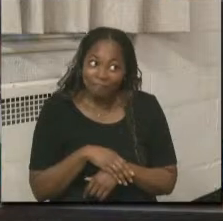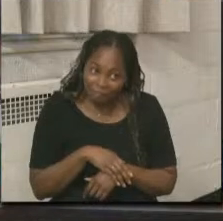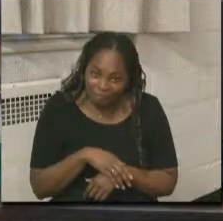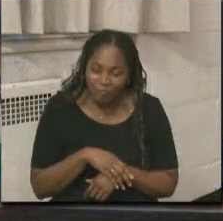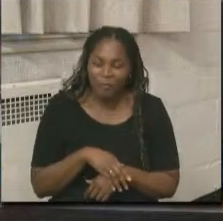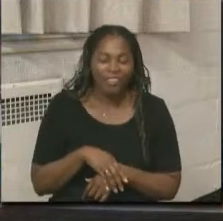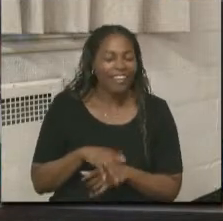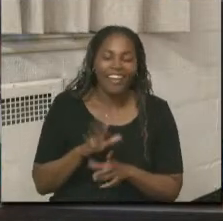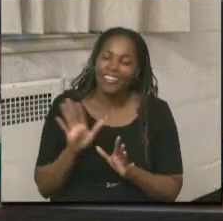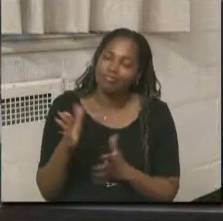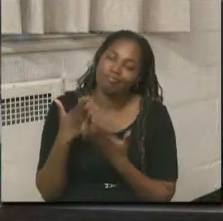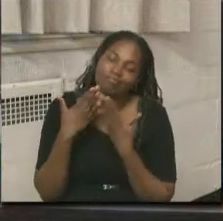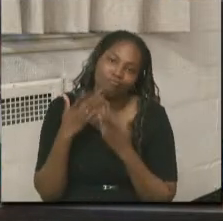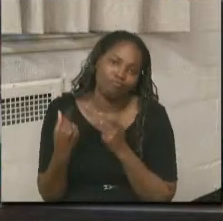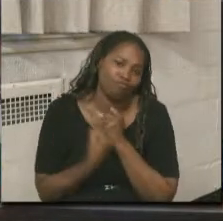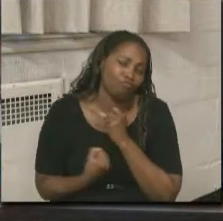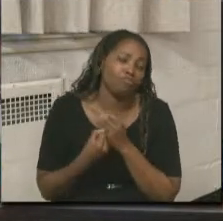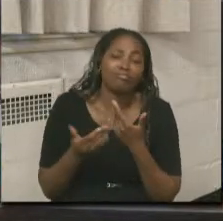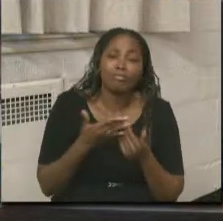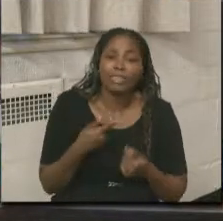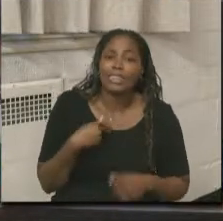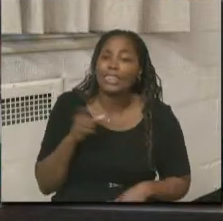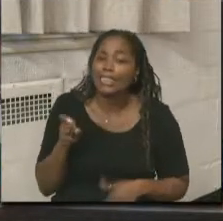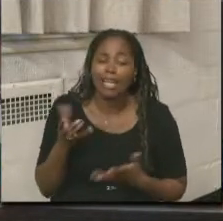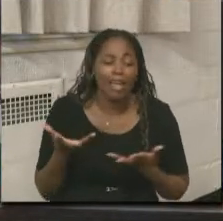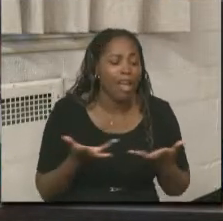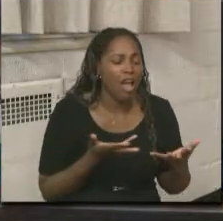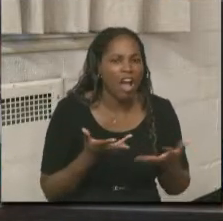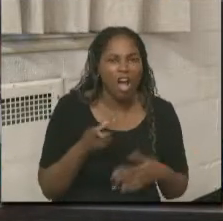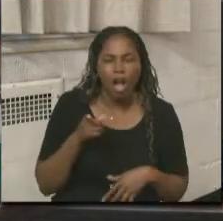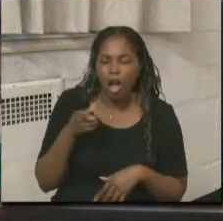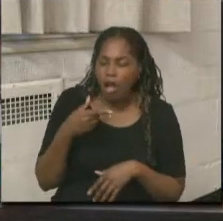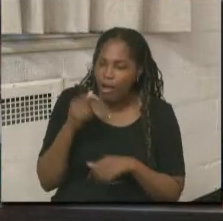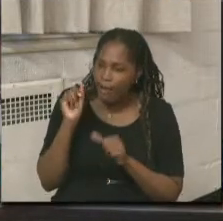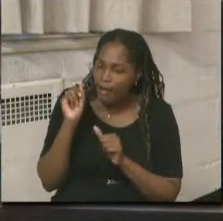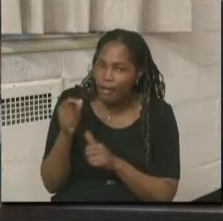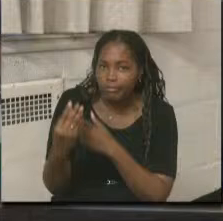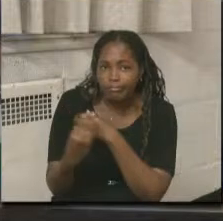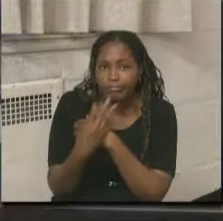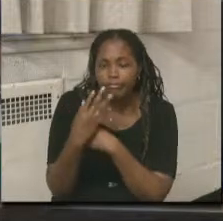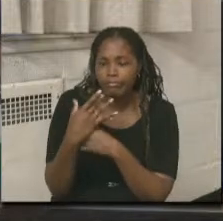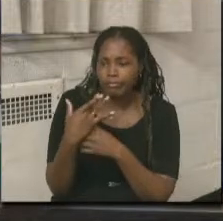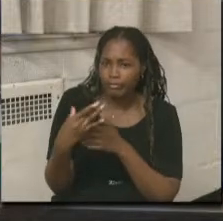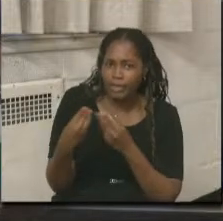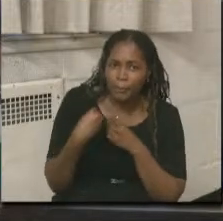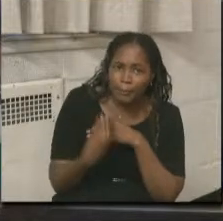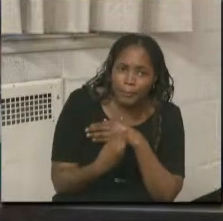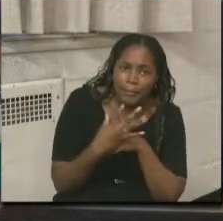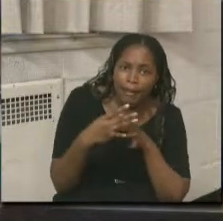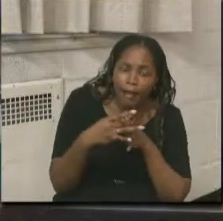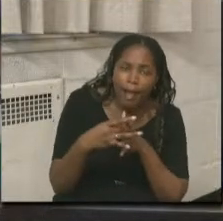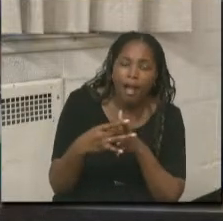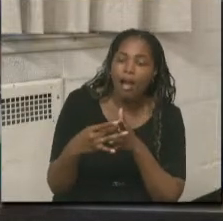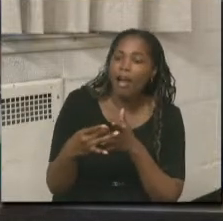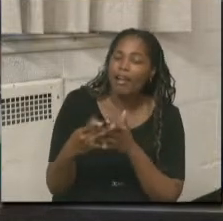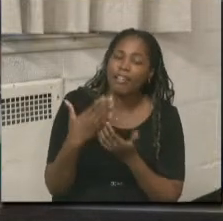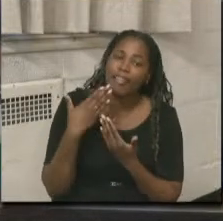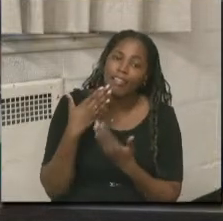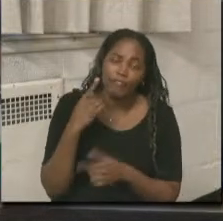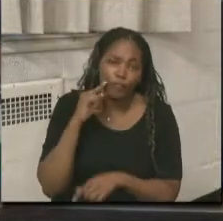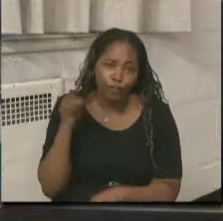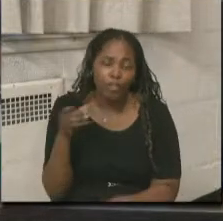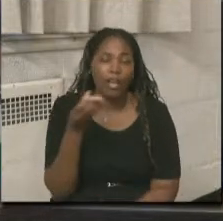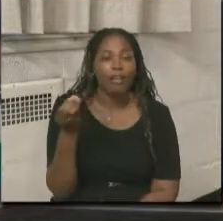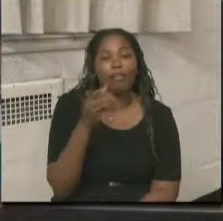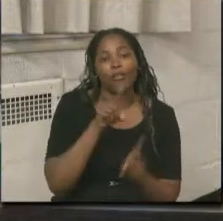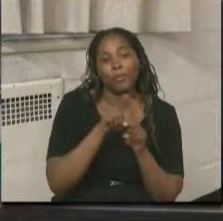And even in moments of need, she was just a guidance for me, meeting with me. And I'm grateful for her and Mr. Moody. Mr.